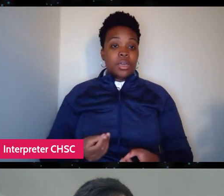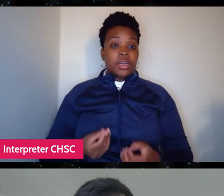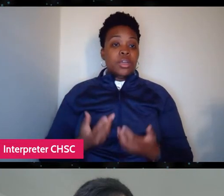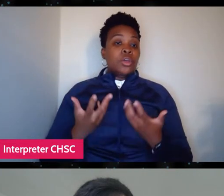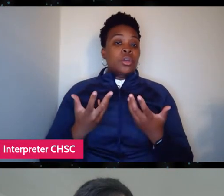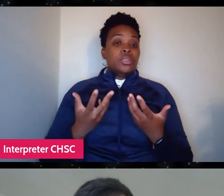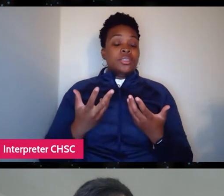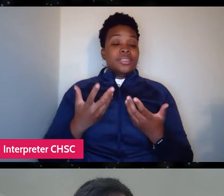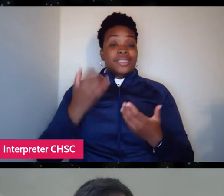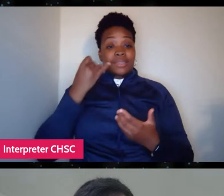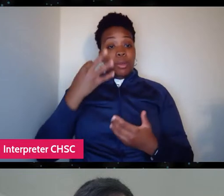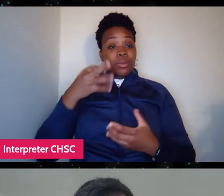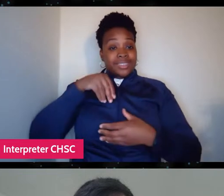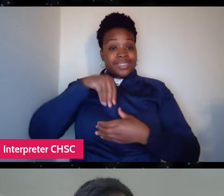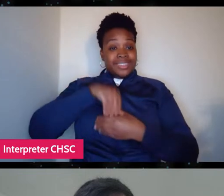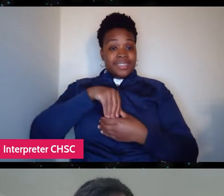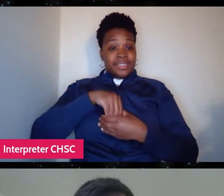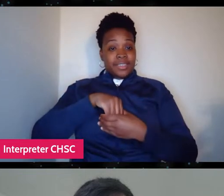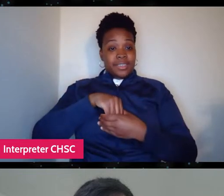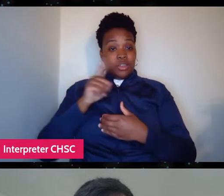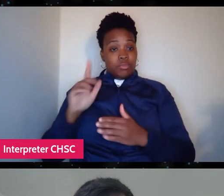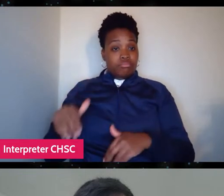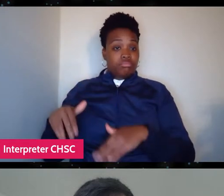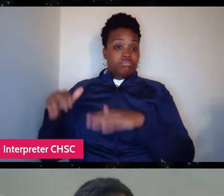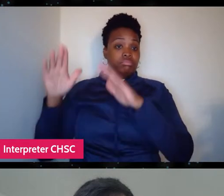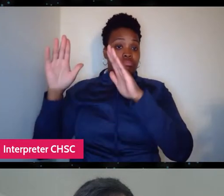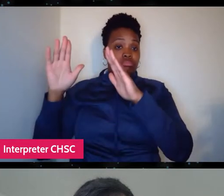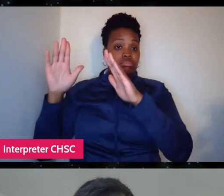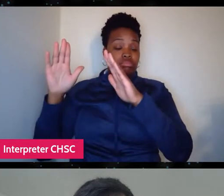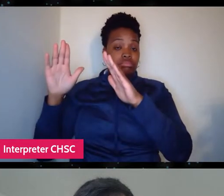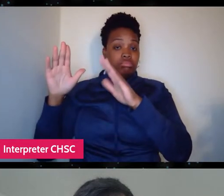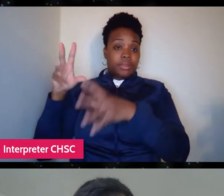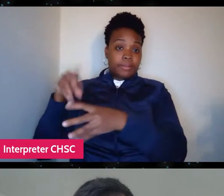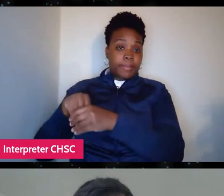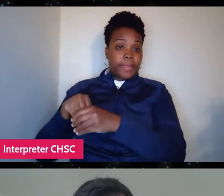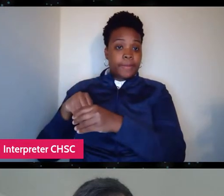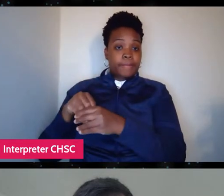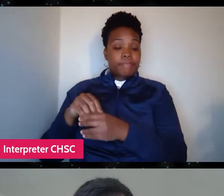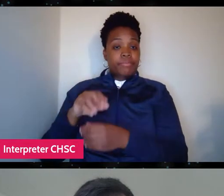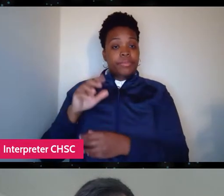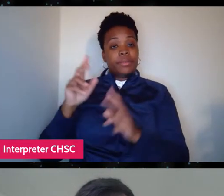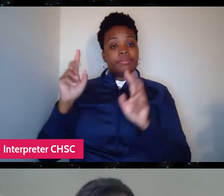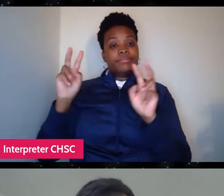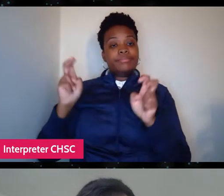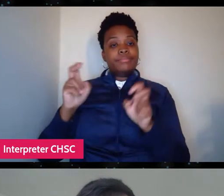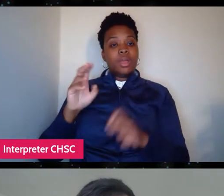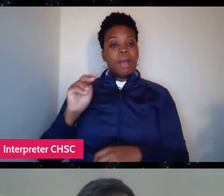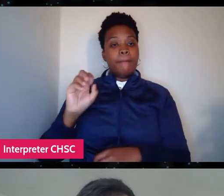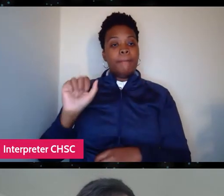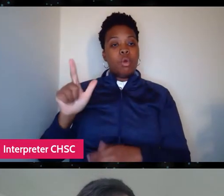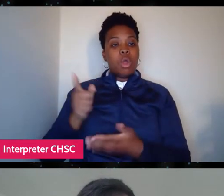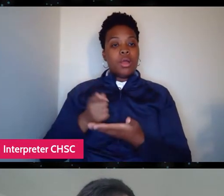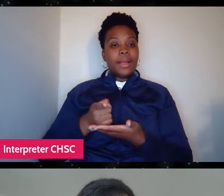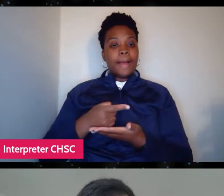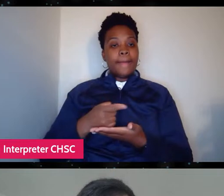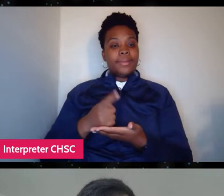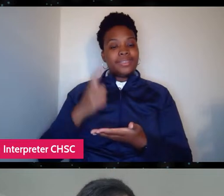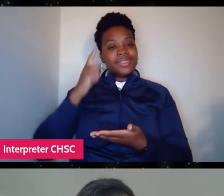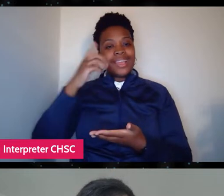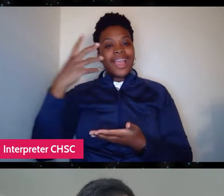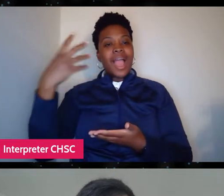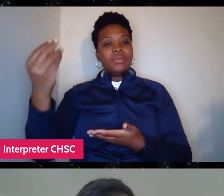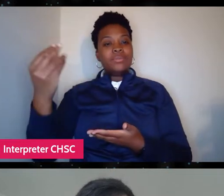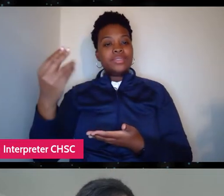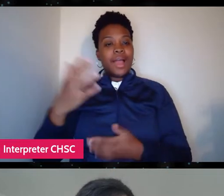if it's fostered in your upbringing as part of your moral compass to think outside your own bubble and